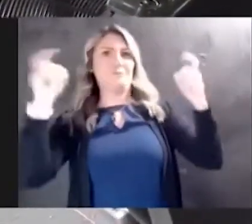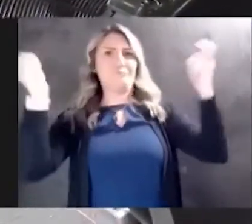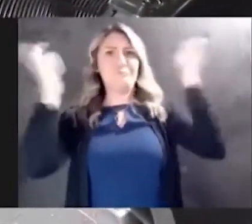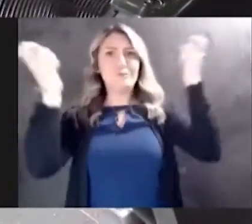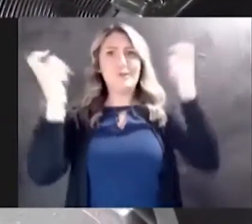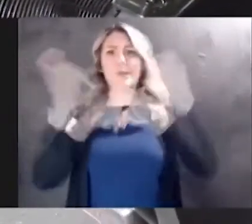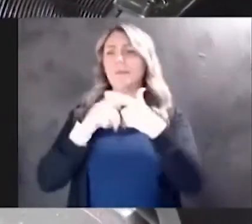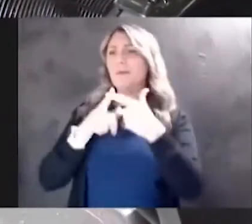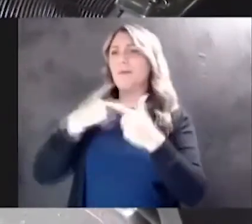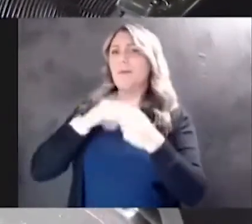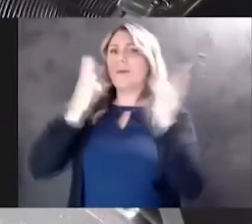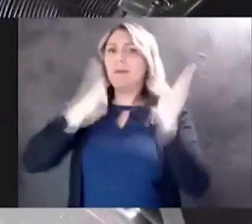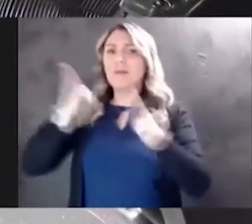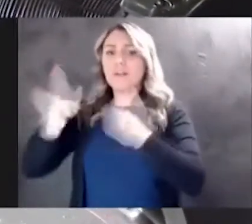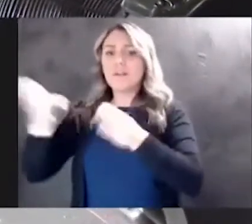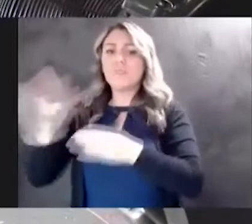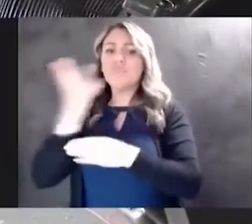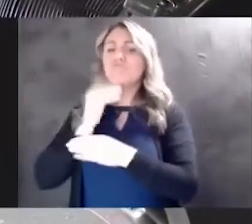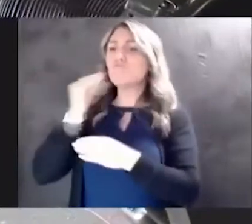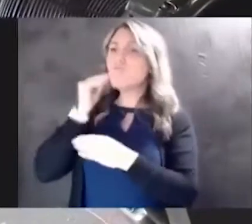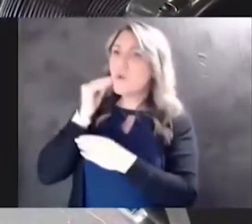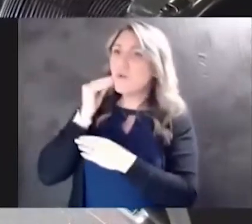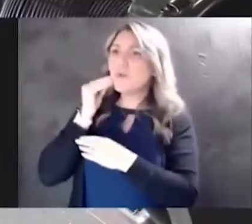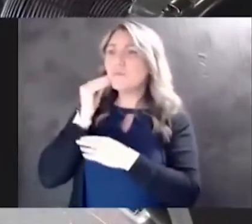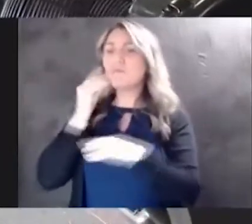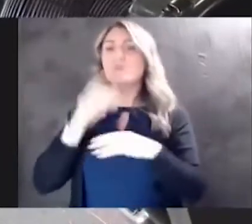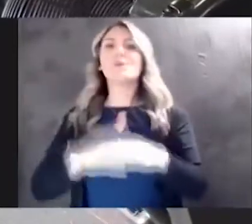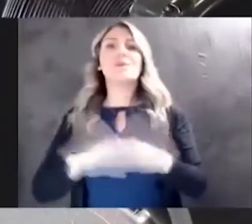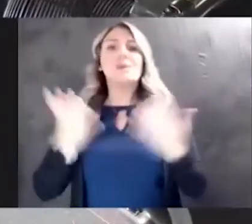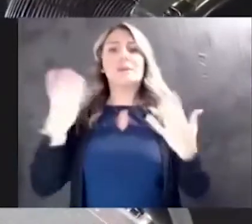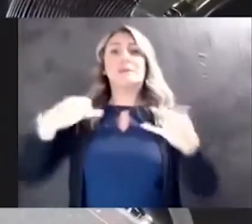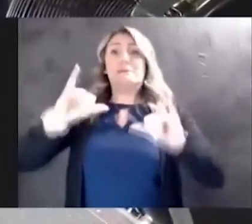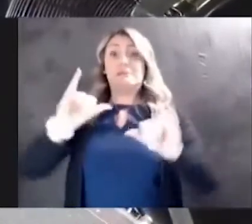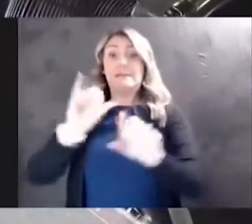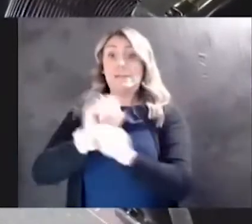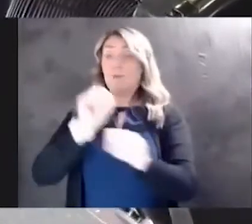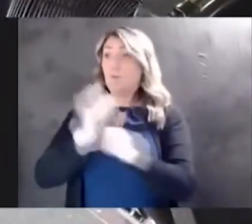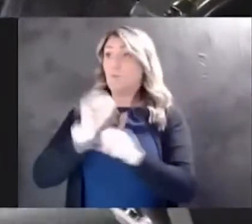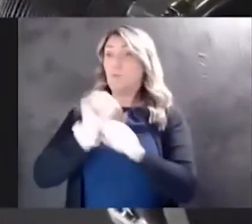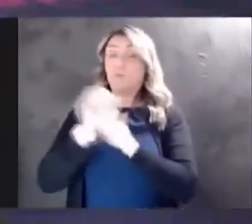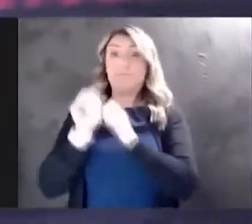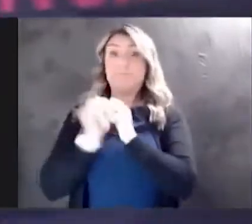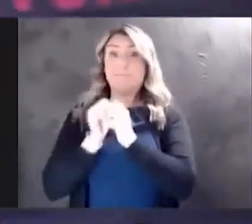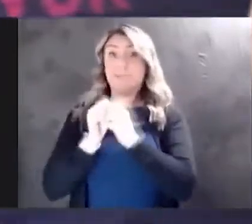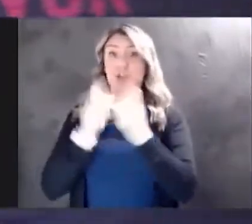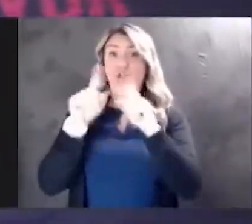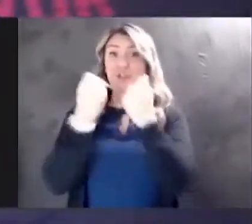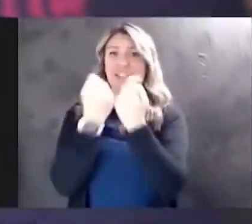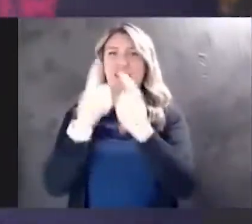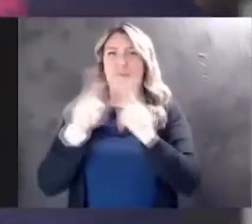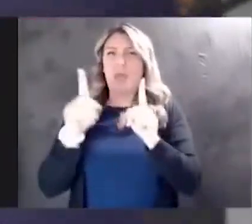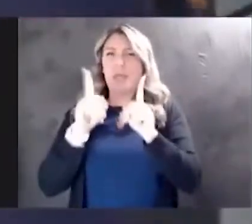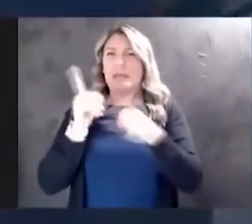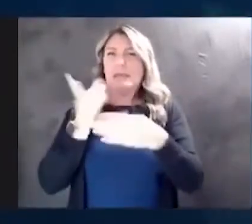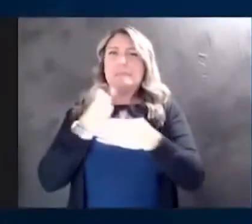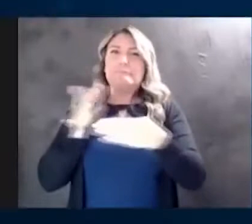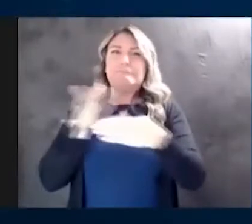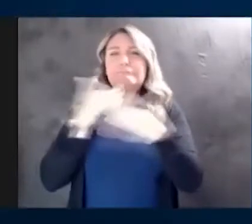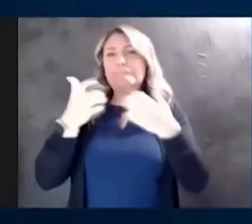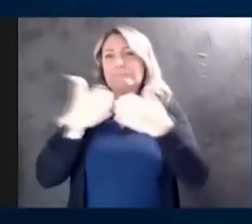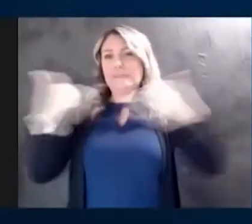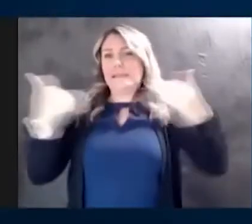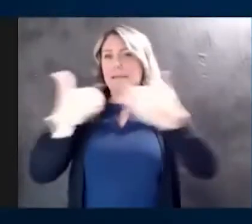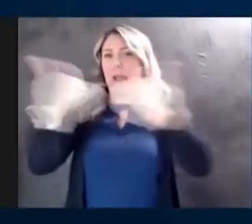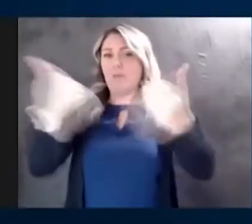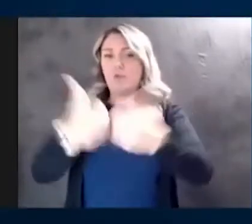individual homes, and we still worked out as a team, but separately. And Kelsey's